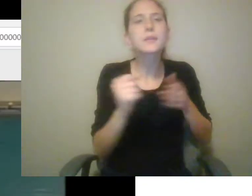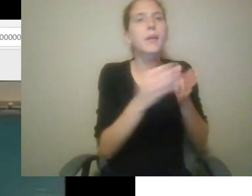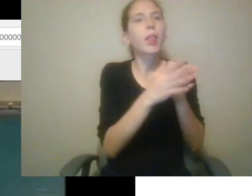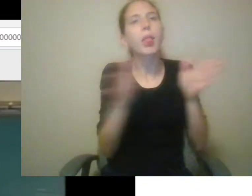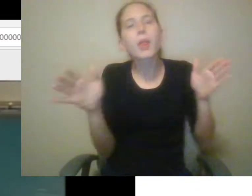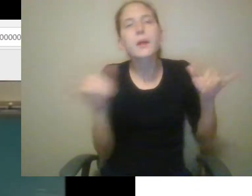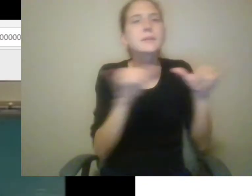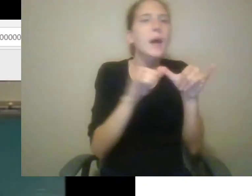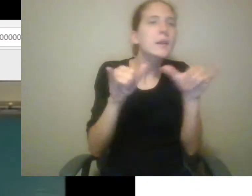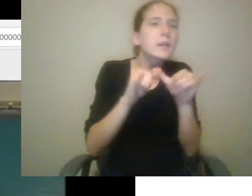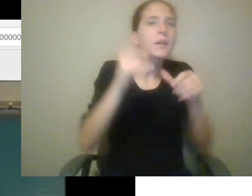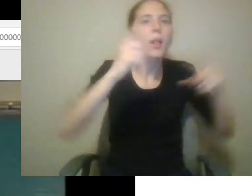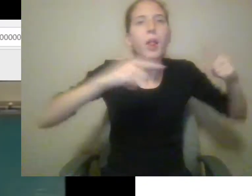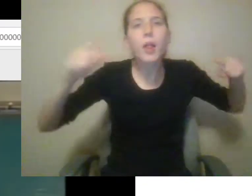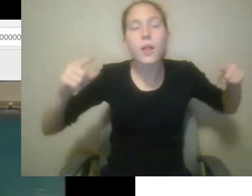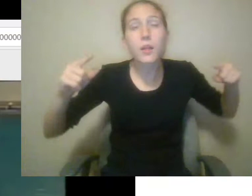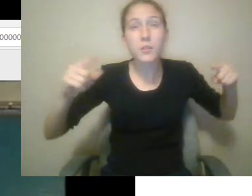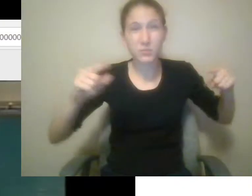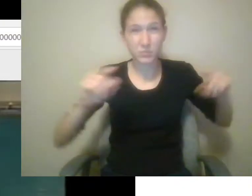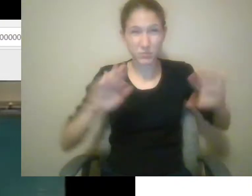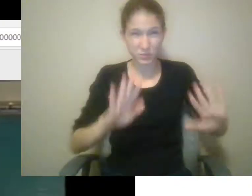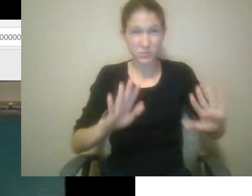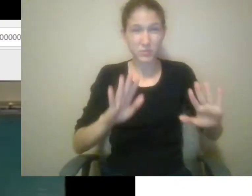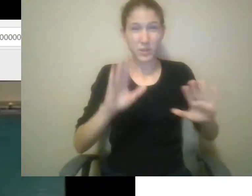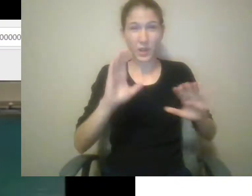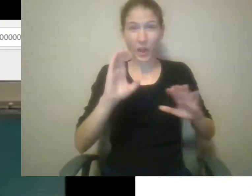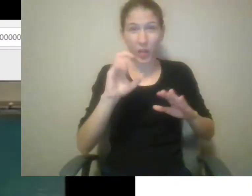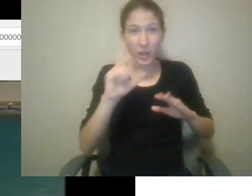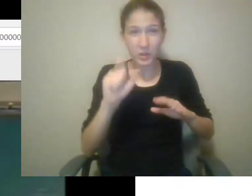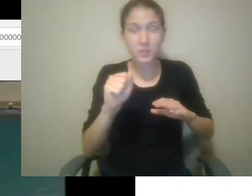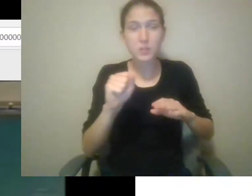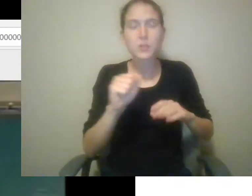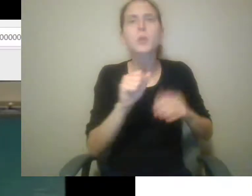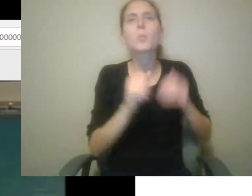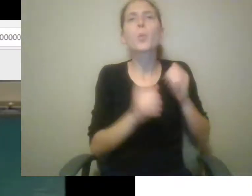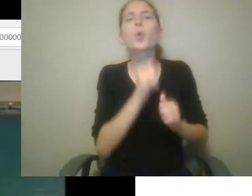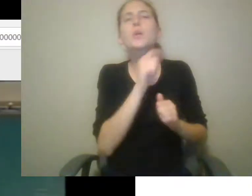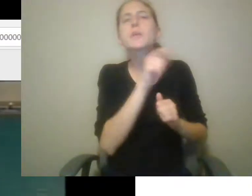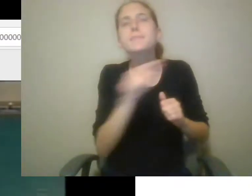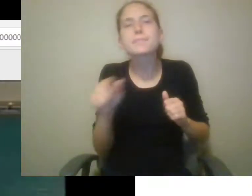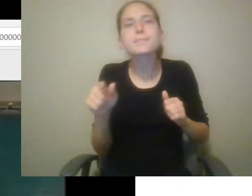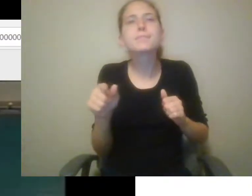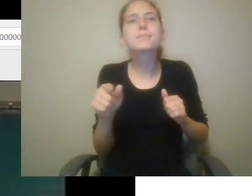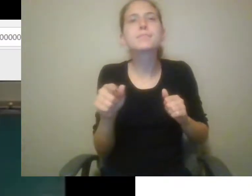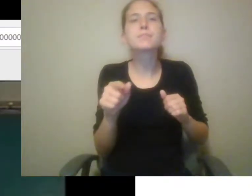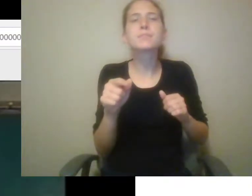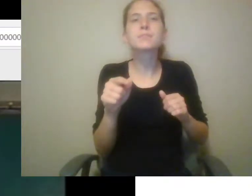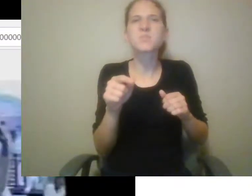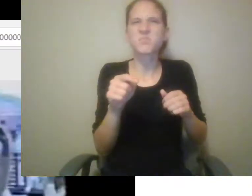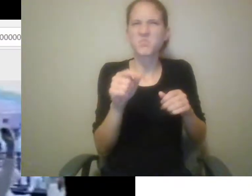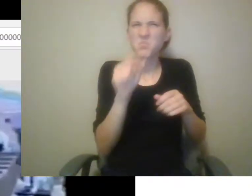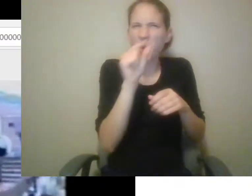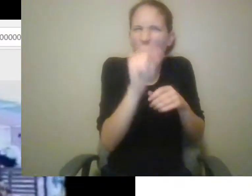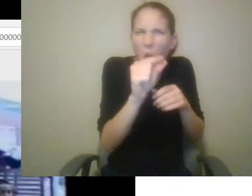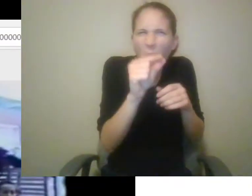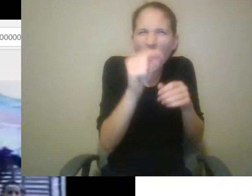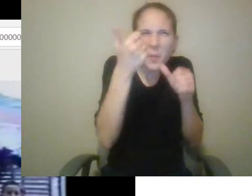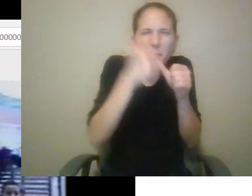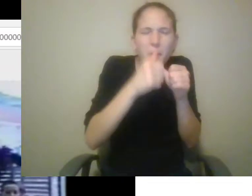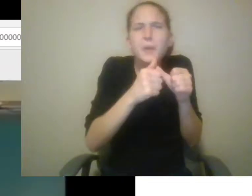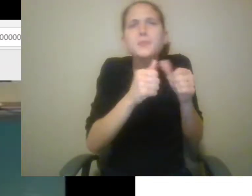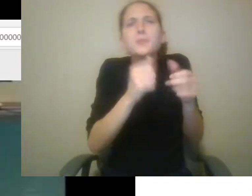size? If you needed to come up with a term to describe the size of most cells, what would it be, Carrie?